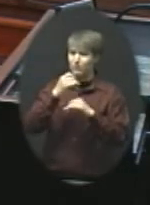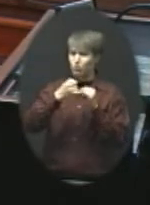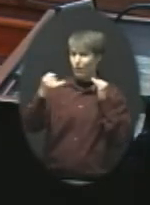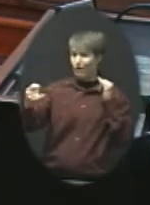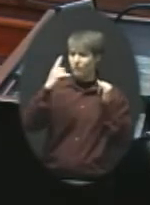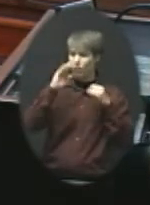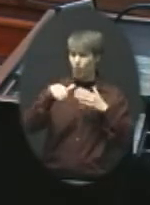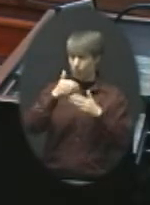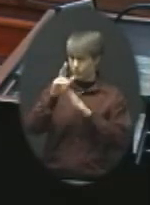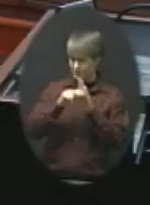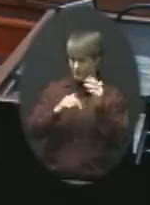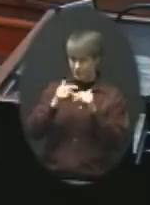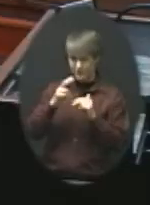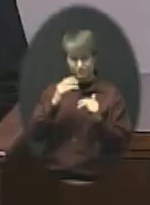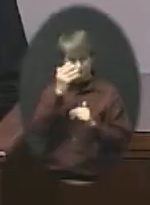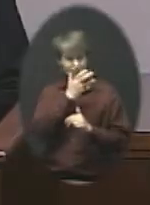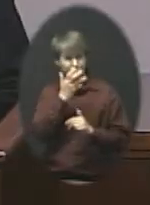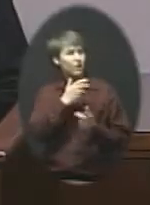and